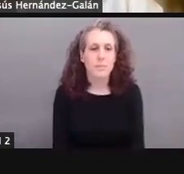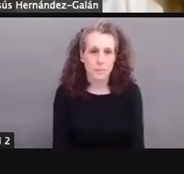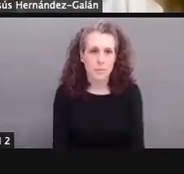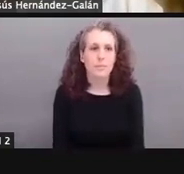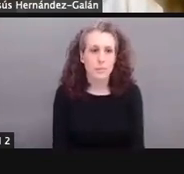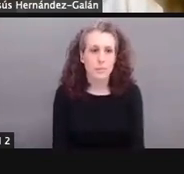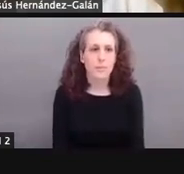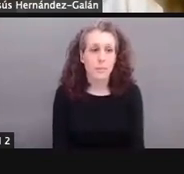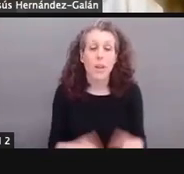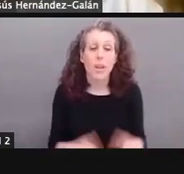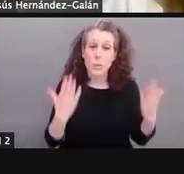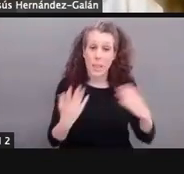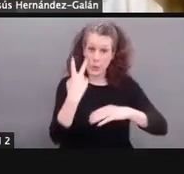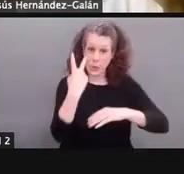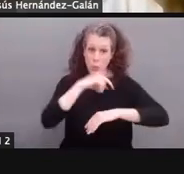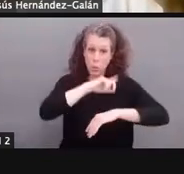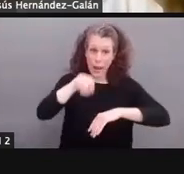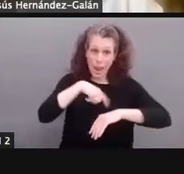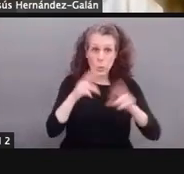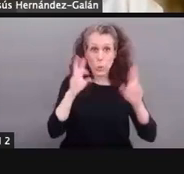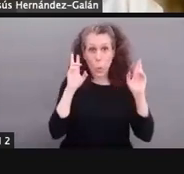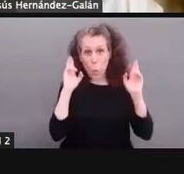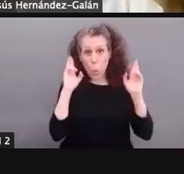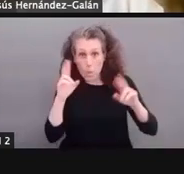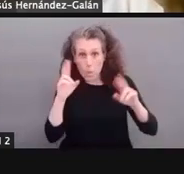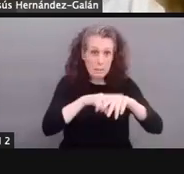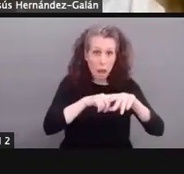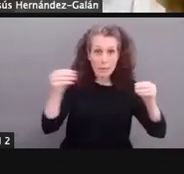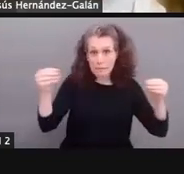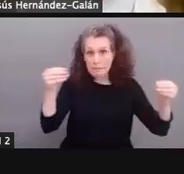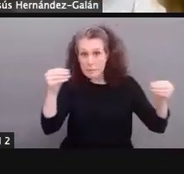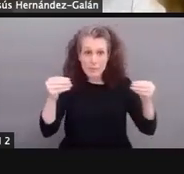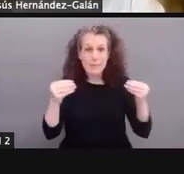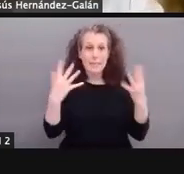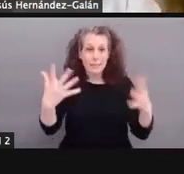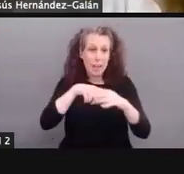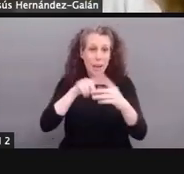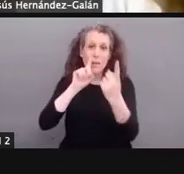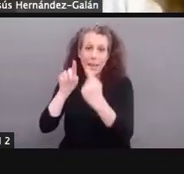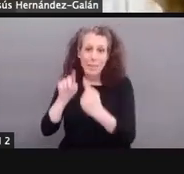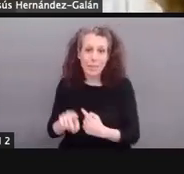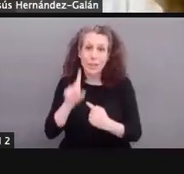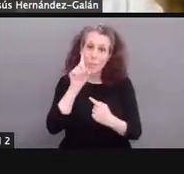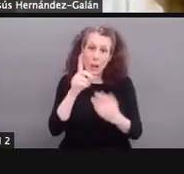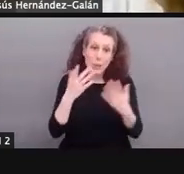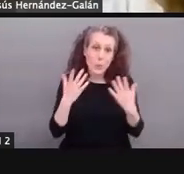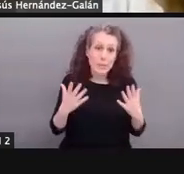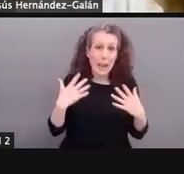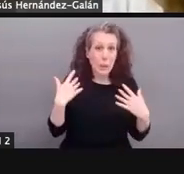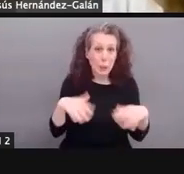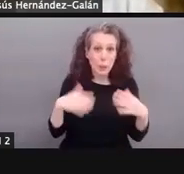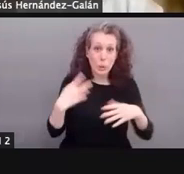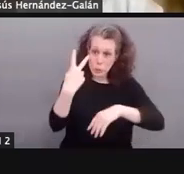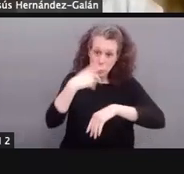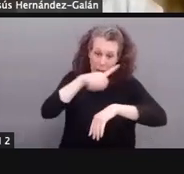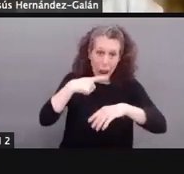hours and a lot of things a lot of information to transmit, to share.